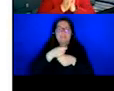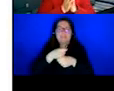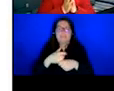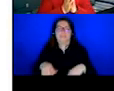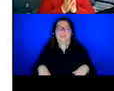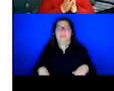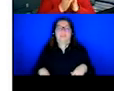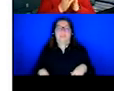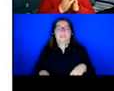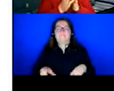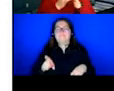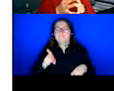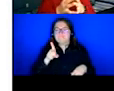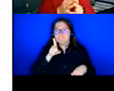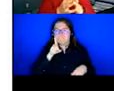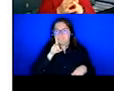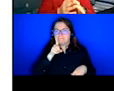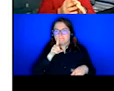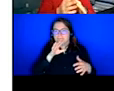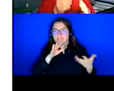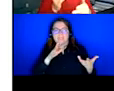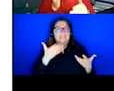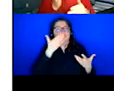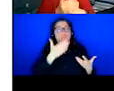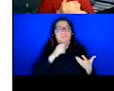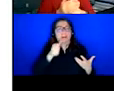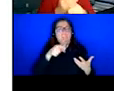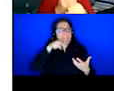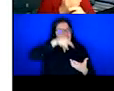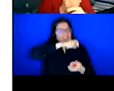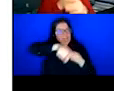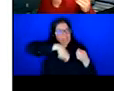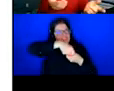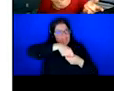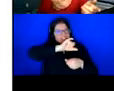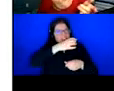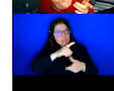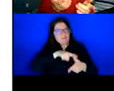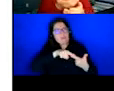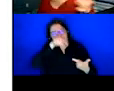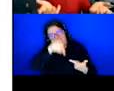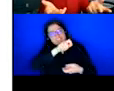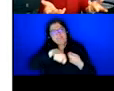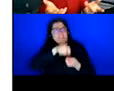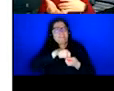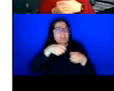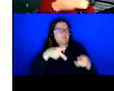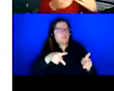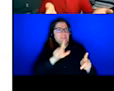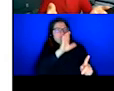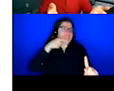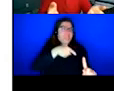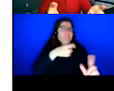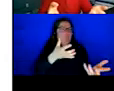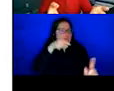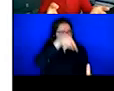about specifically what that job may be or what that opportunity might be, because like who knows what our world will be like or